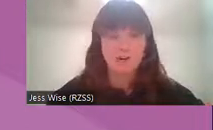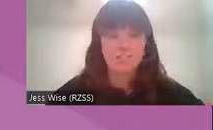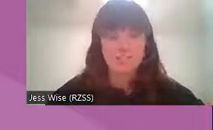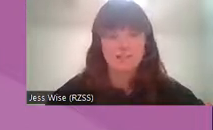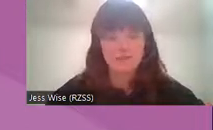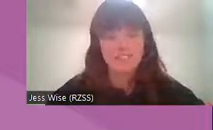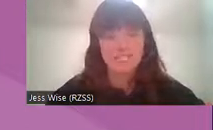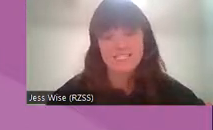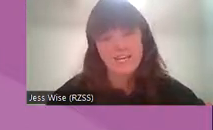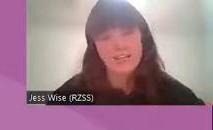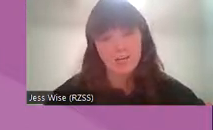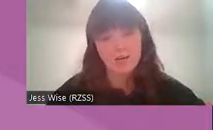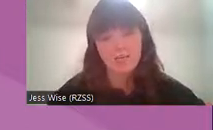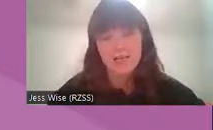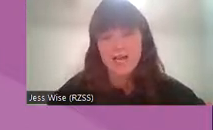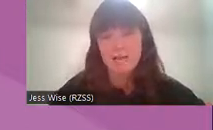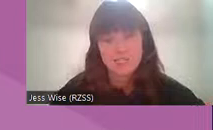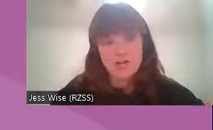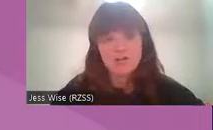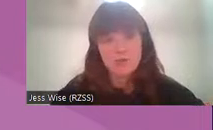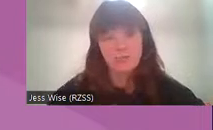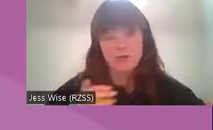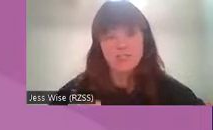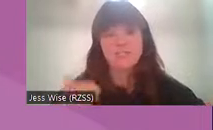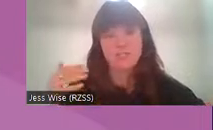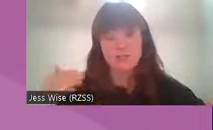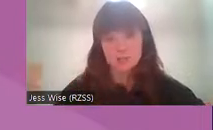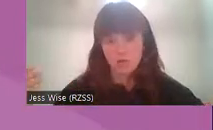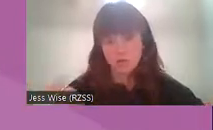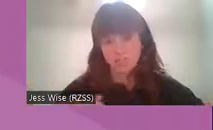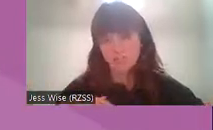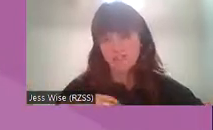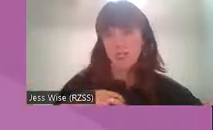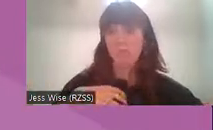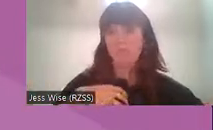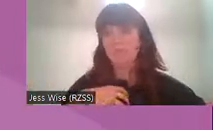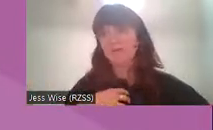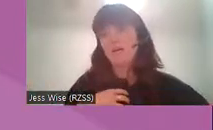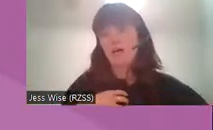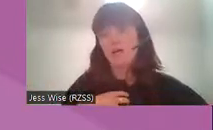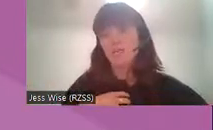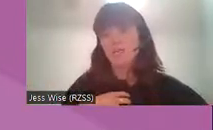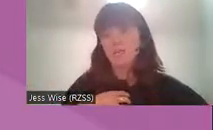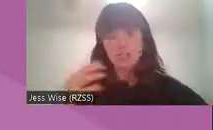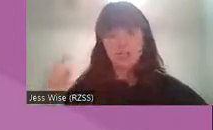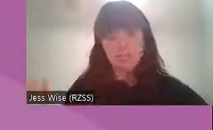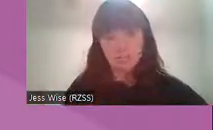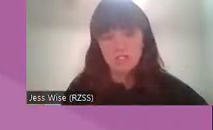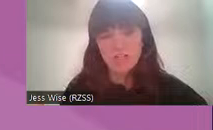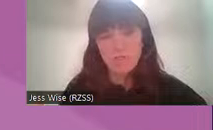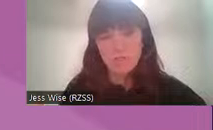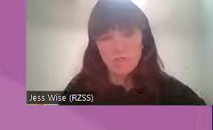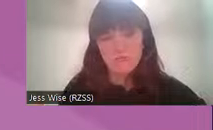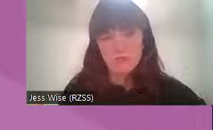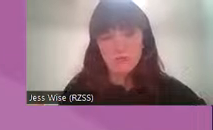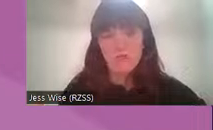of our longest serving volunteers to let go of. And so that was quite a process for us as well to come try to really